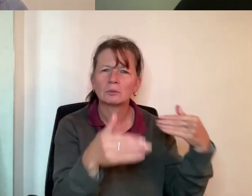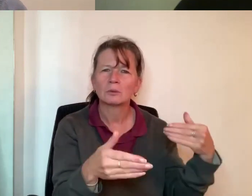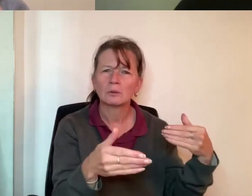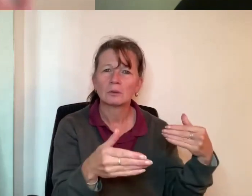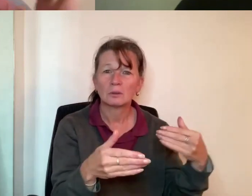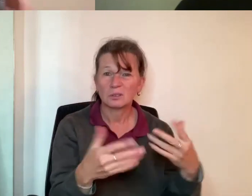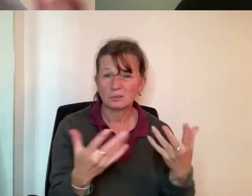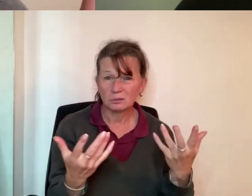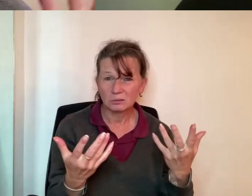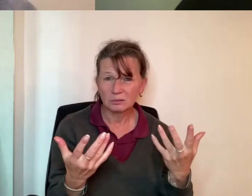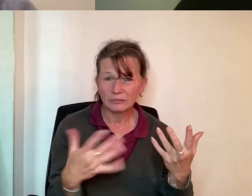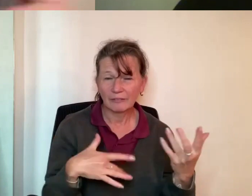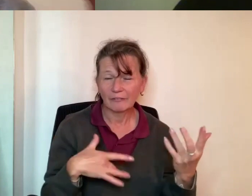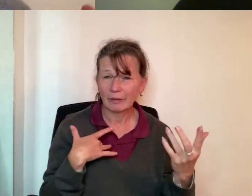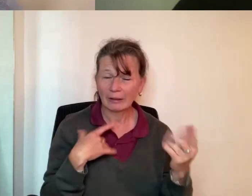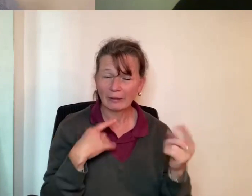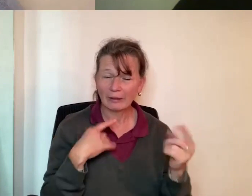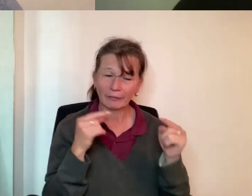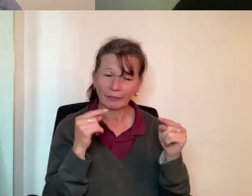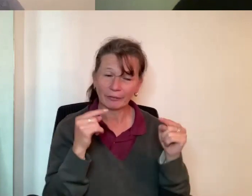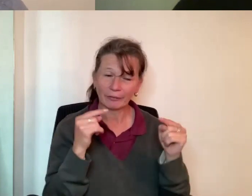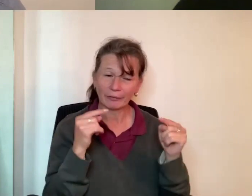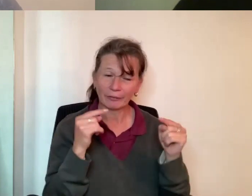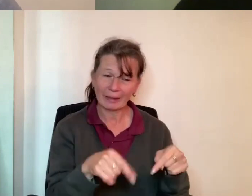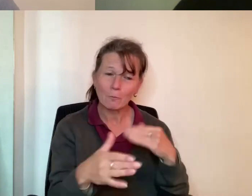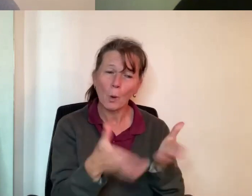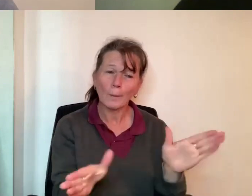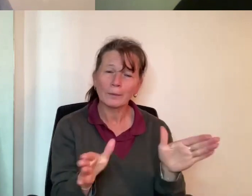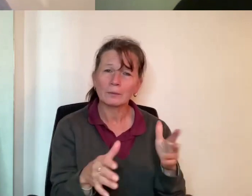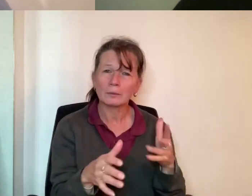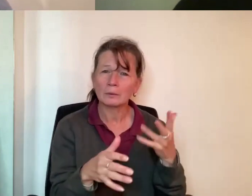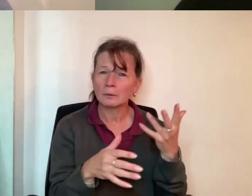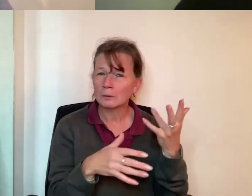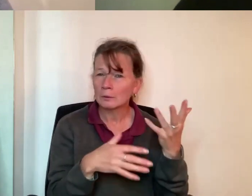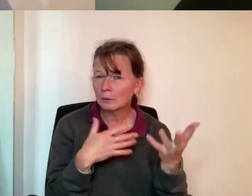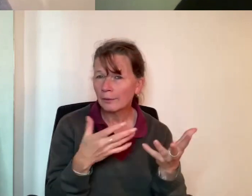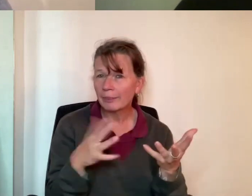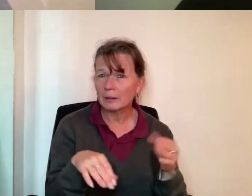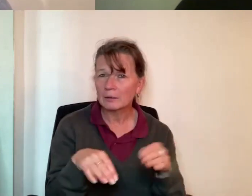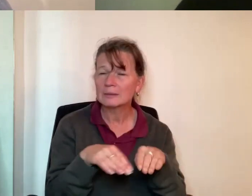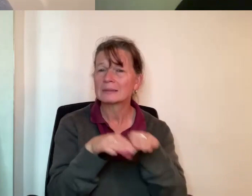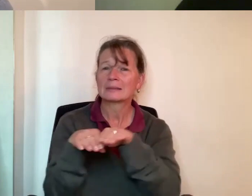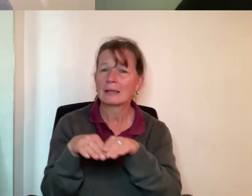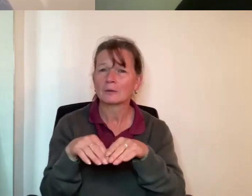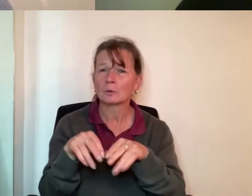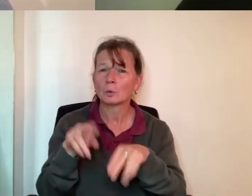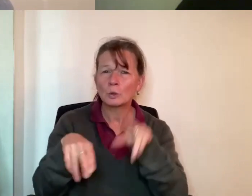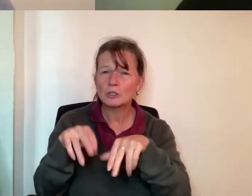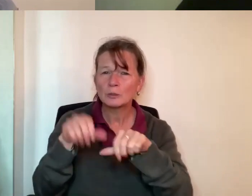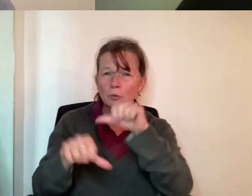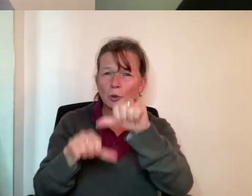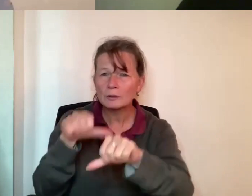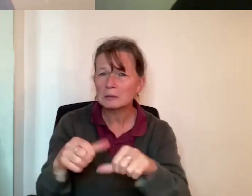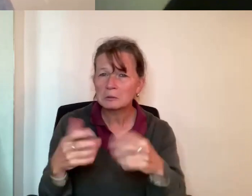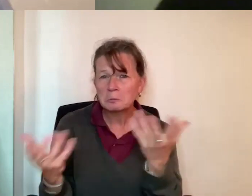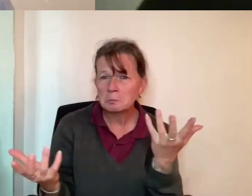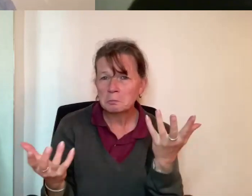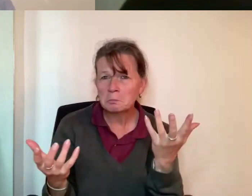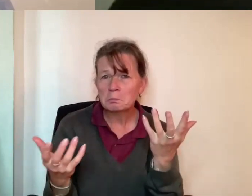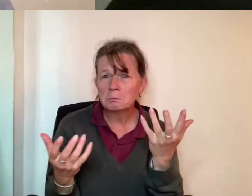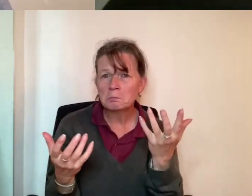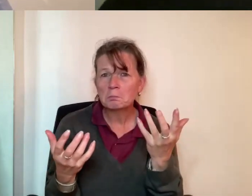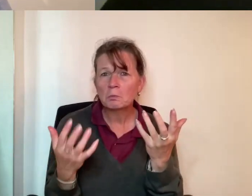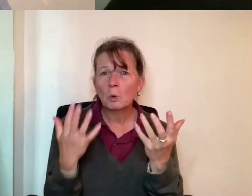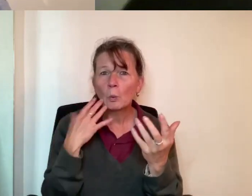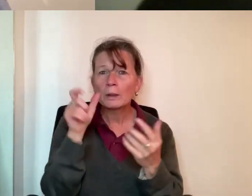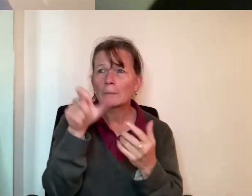there a sense in which that can be more open than a standard audition process in terms of what people do with you